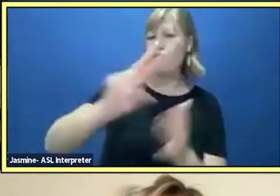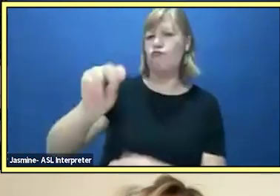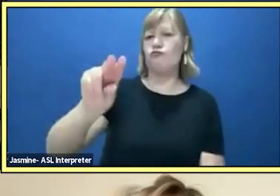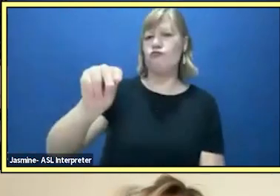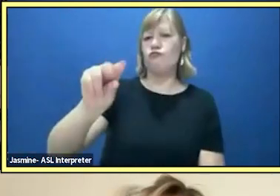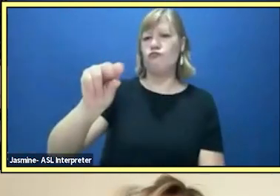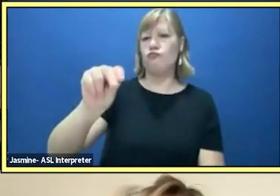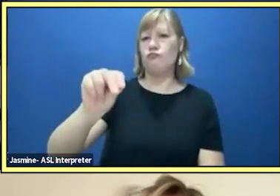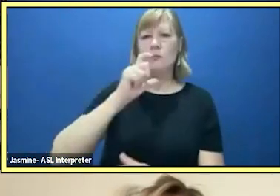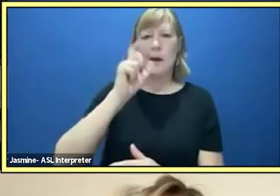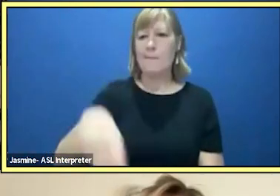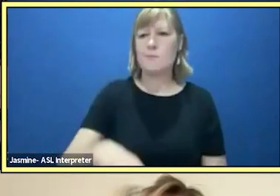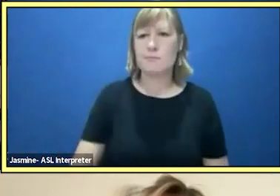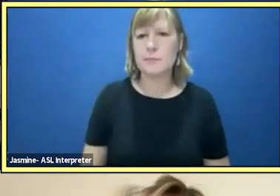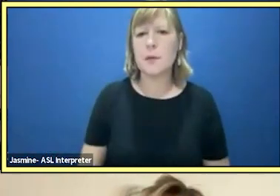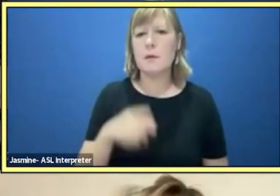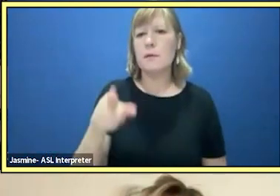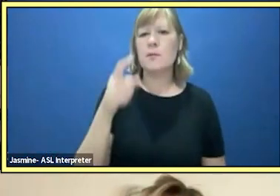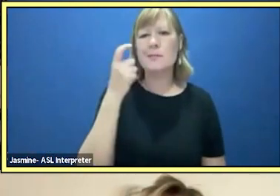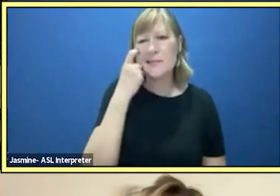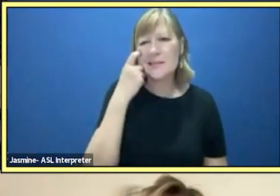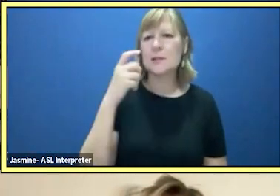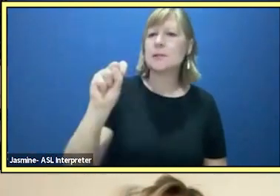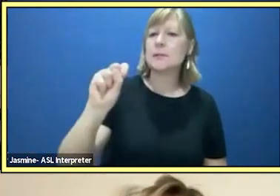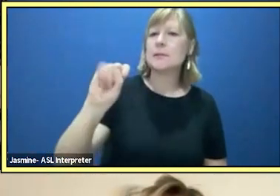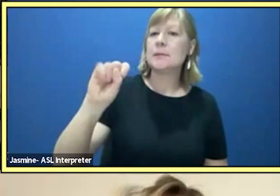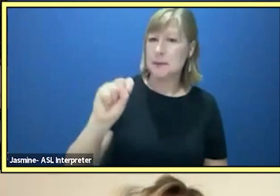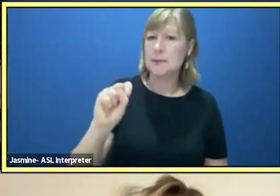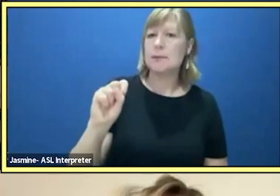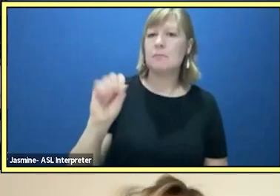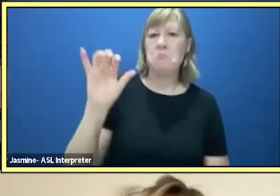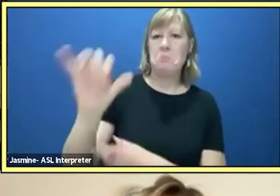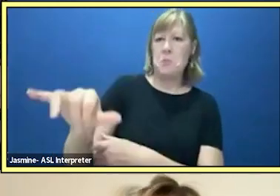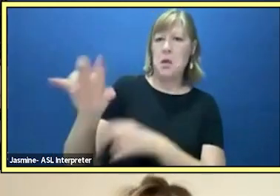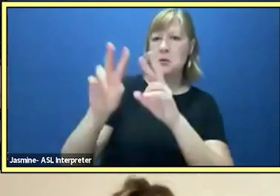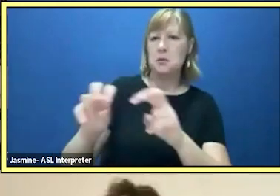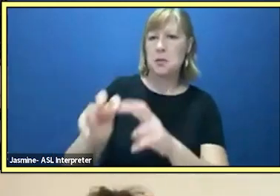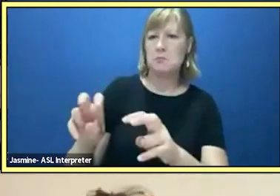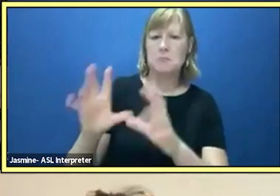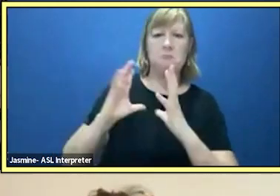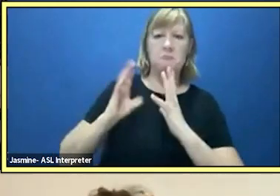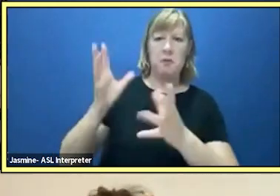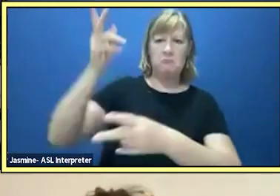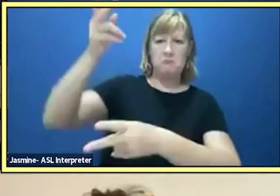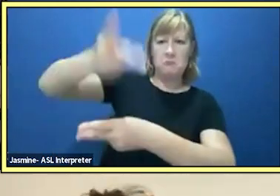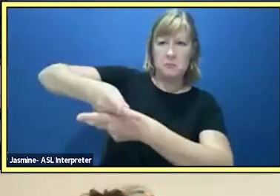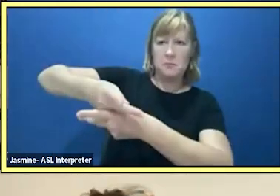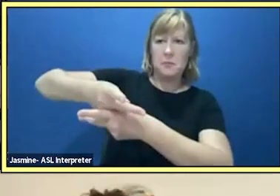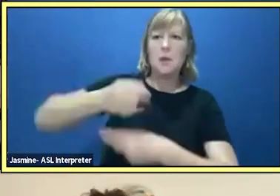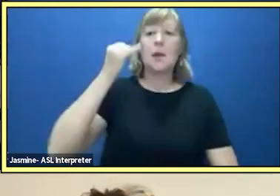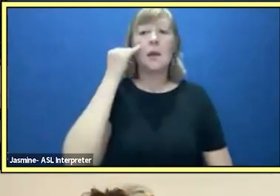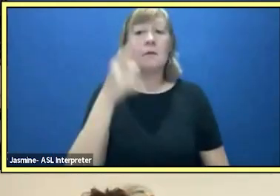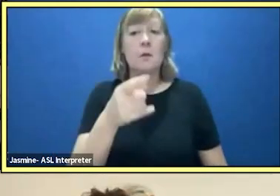if you've had assists recently, then that's the assessment that we would utilize. If you've had a plan